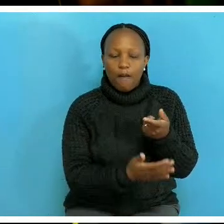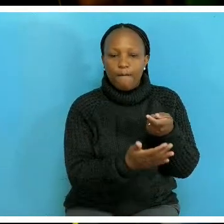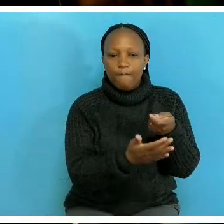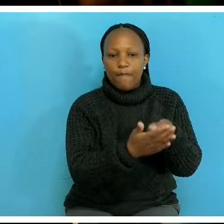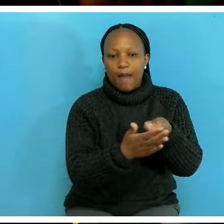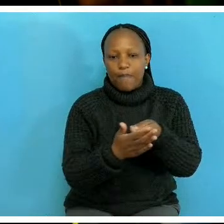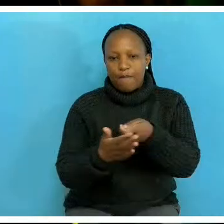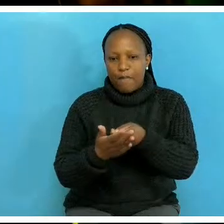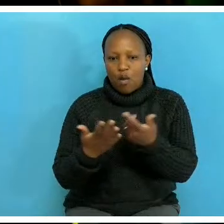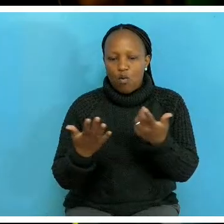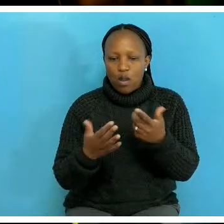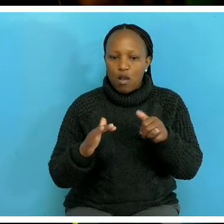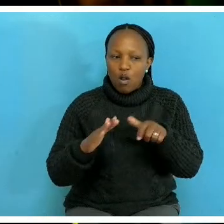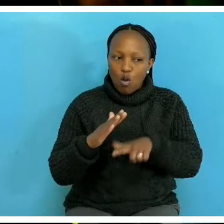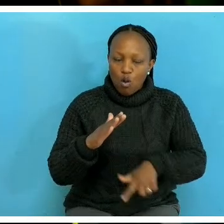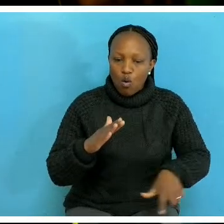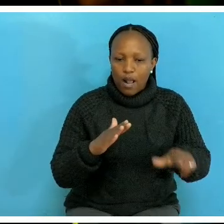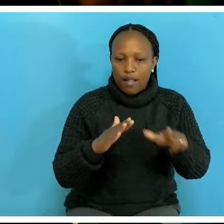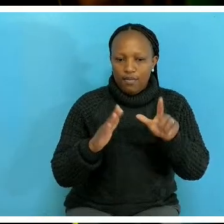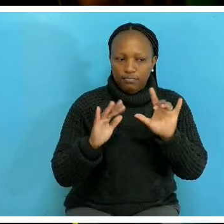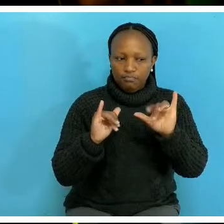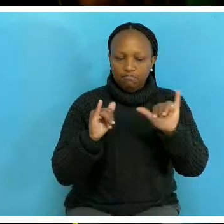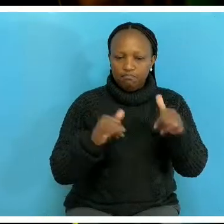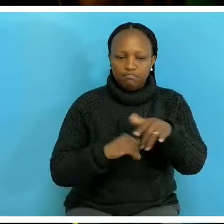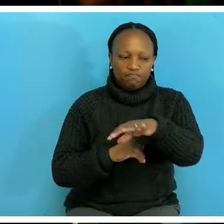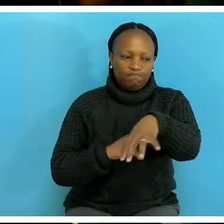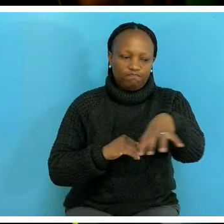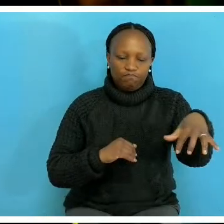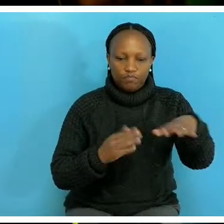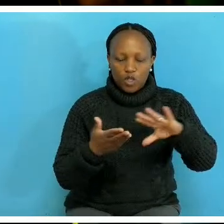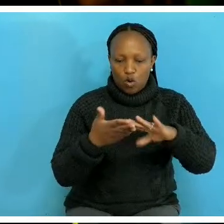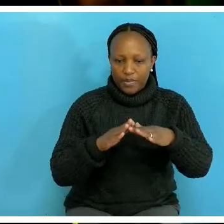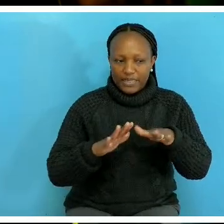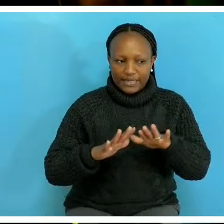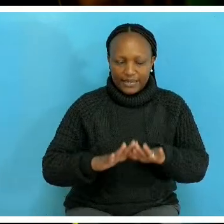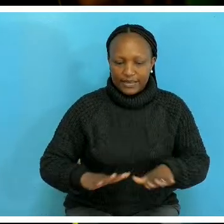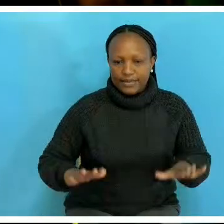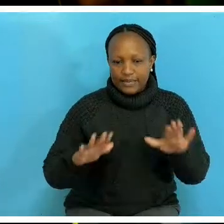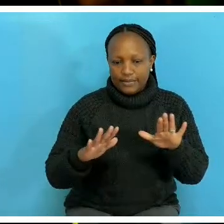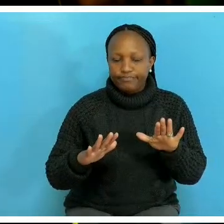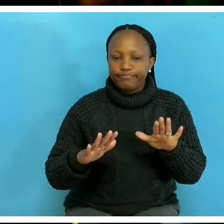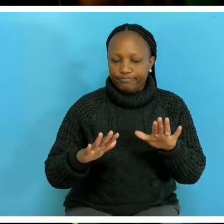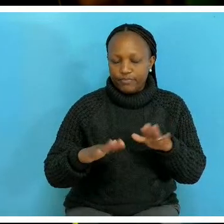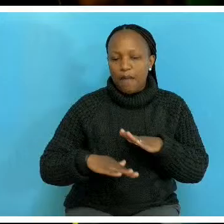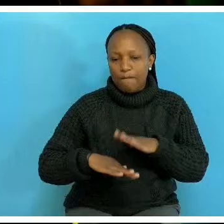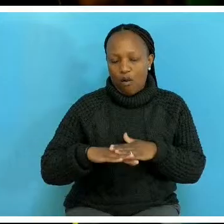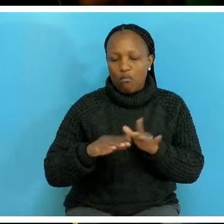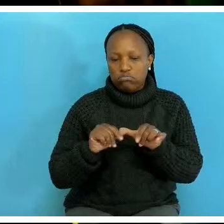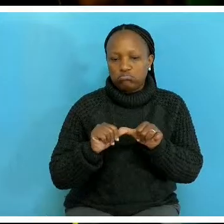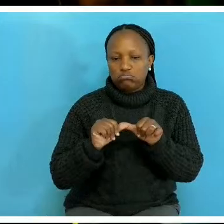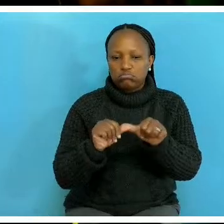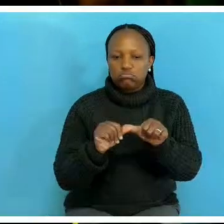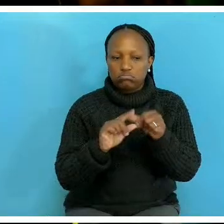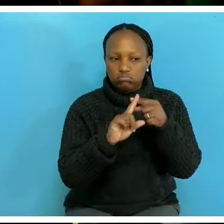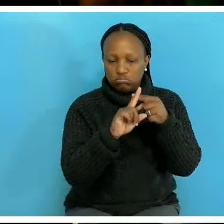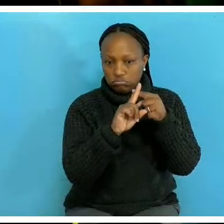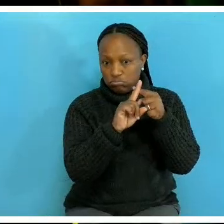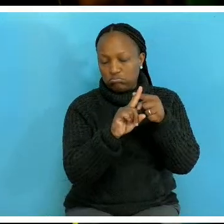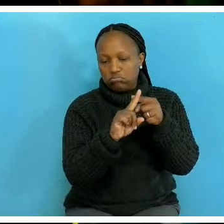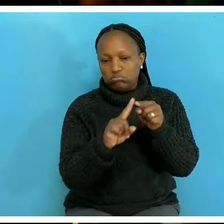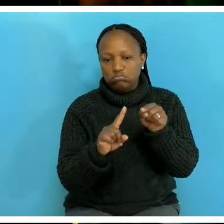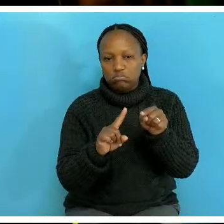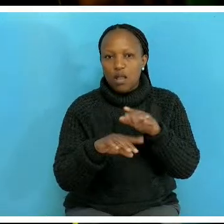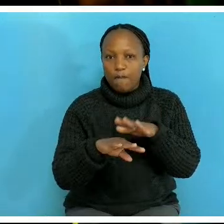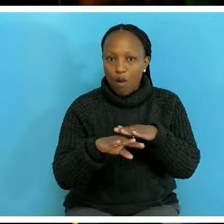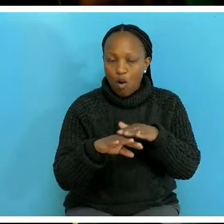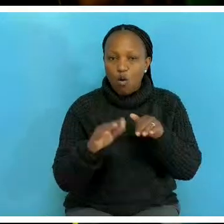local surrounding communities, and moving forward, that's obviously still our target, to ensure that we do